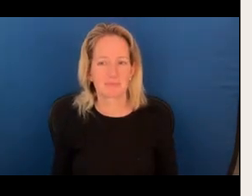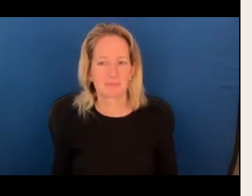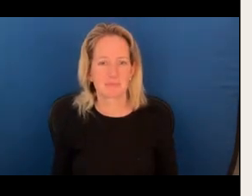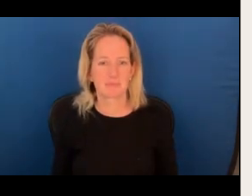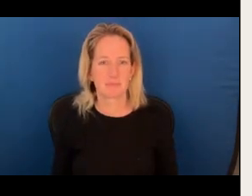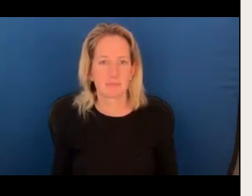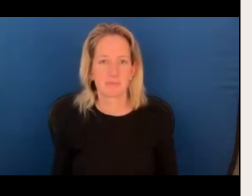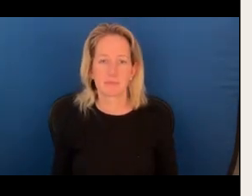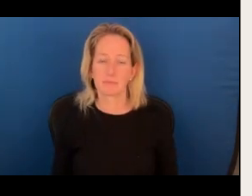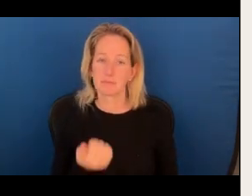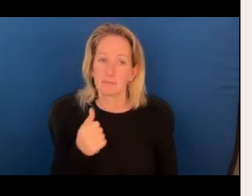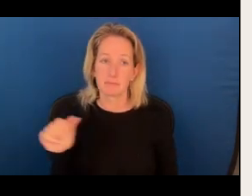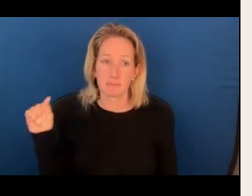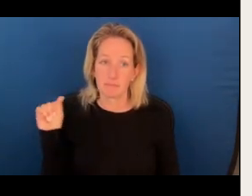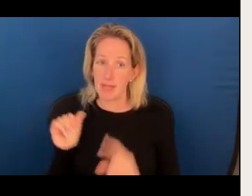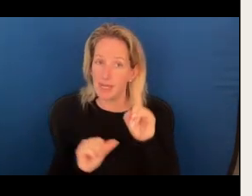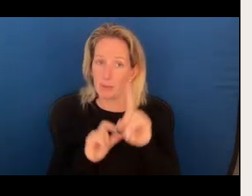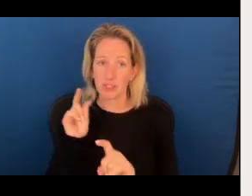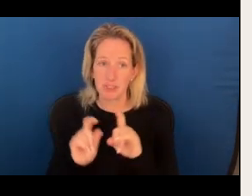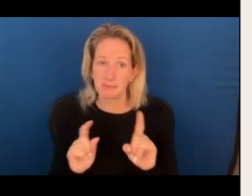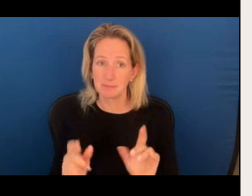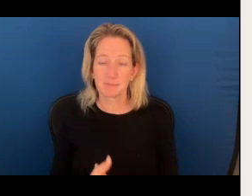Any questions?